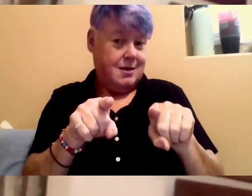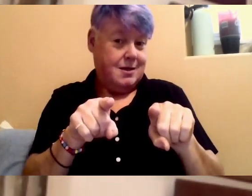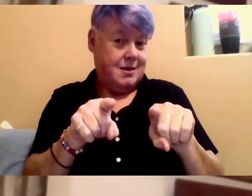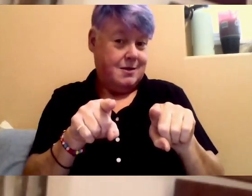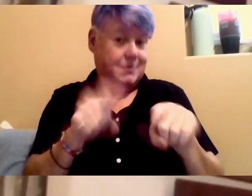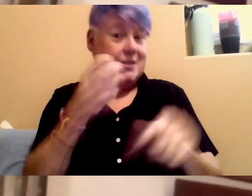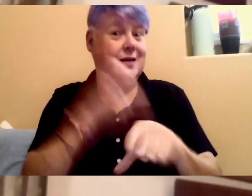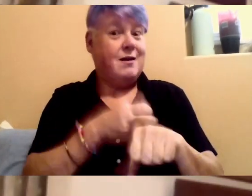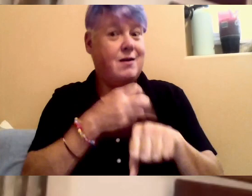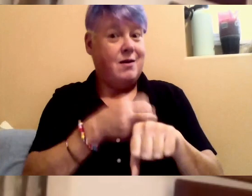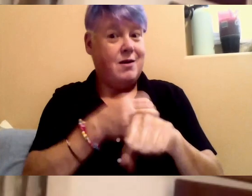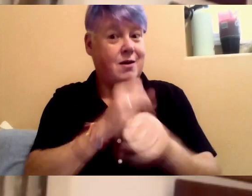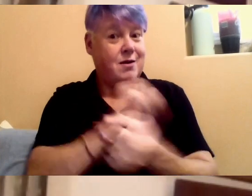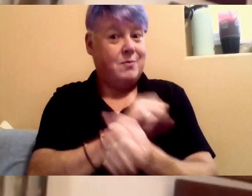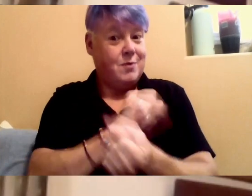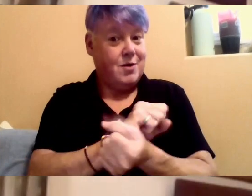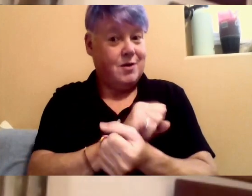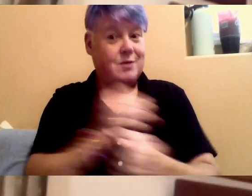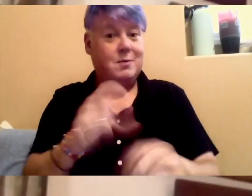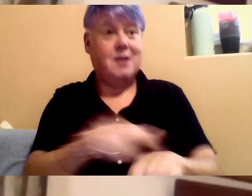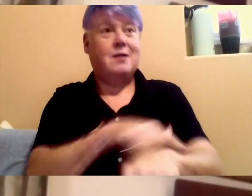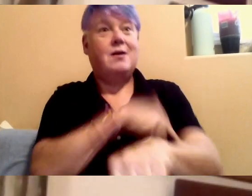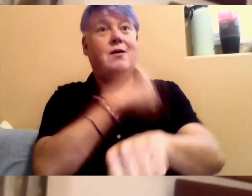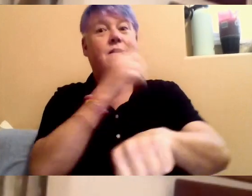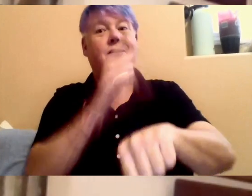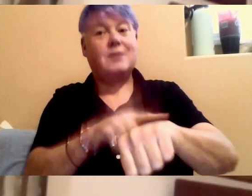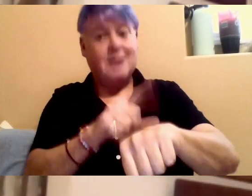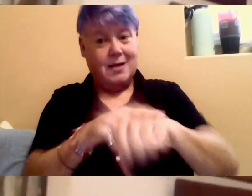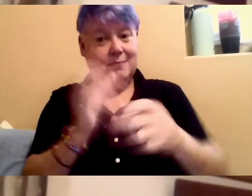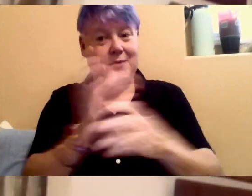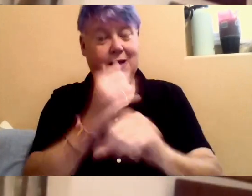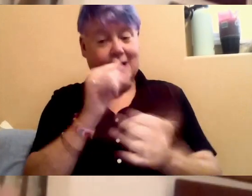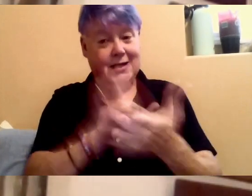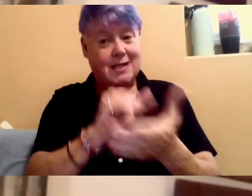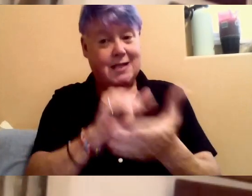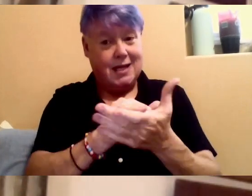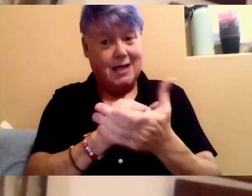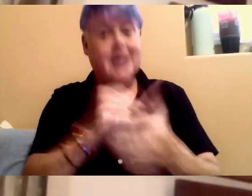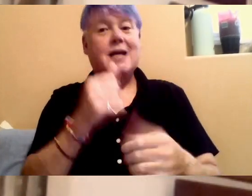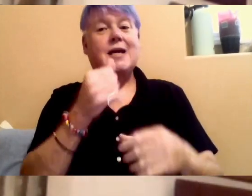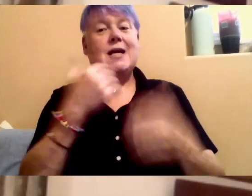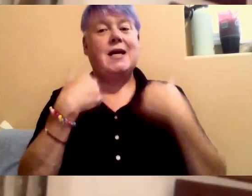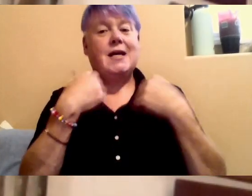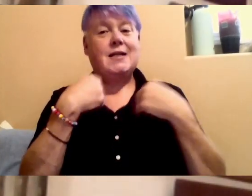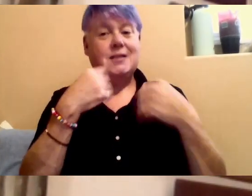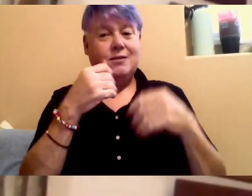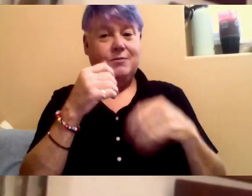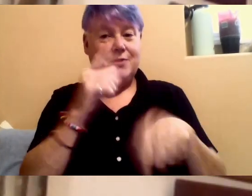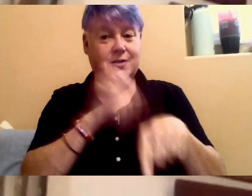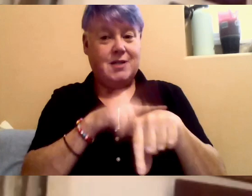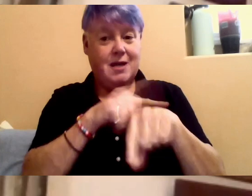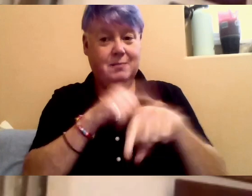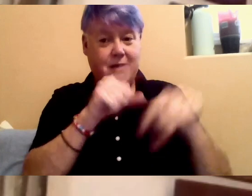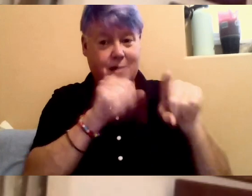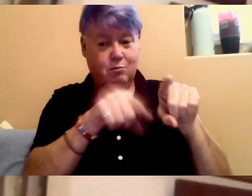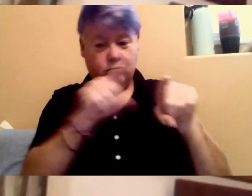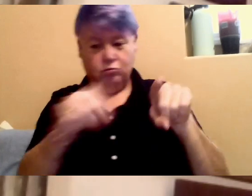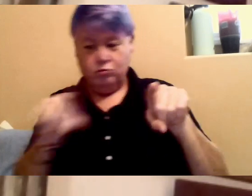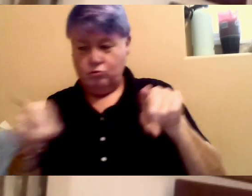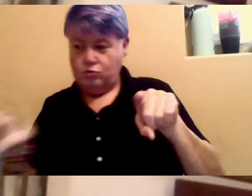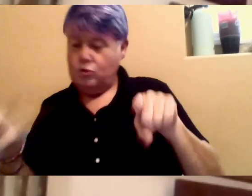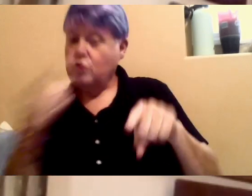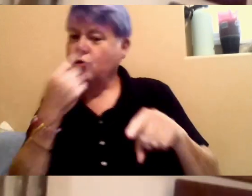work. It took me a long time. I ended up doing a timeline, which amounted to 3 pages of dates of who did what